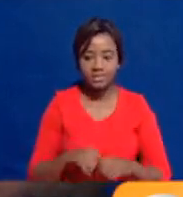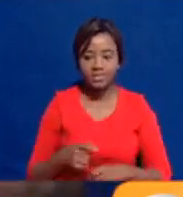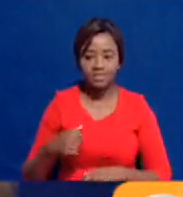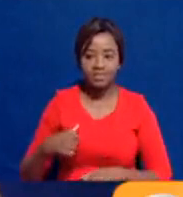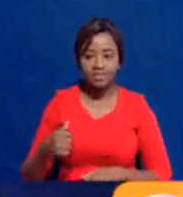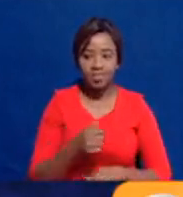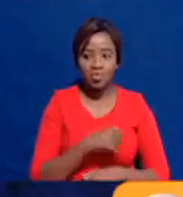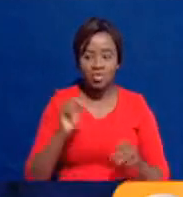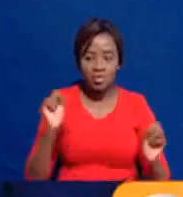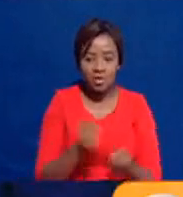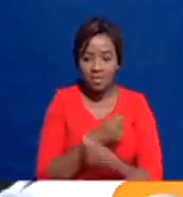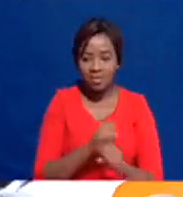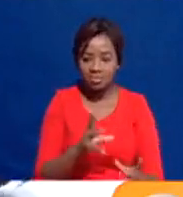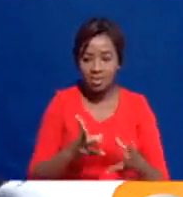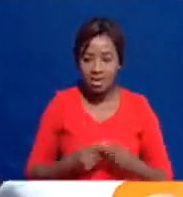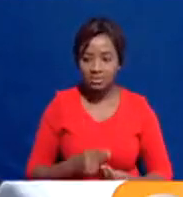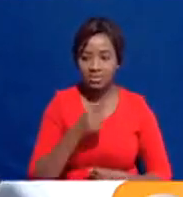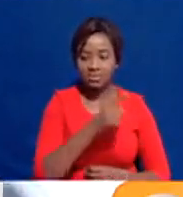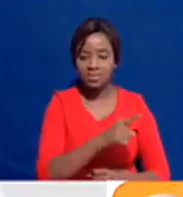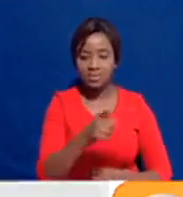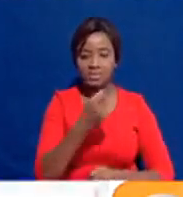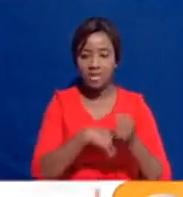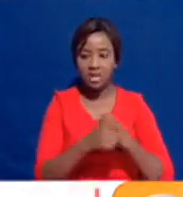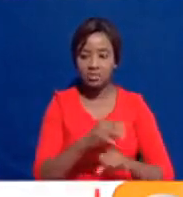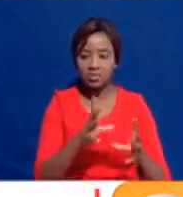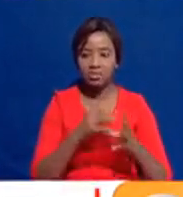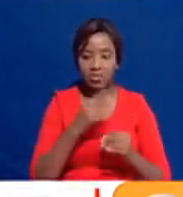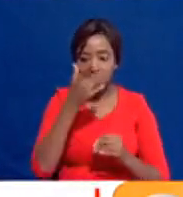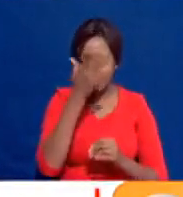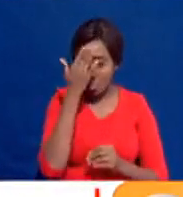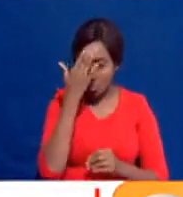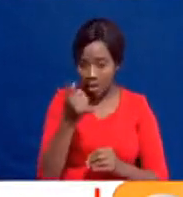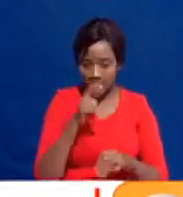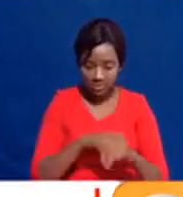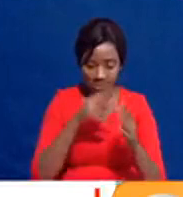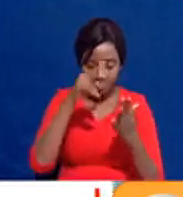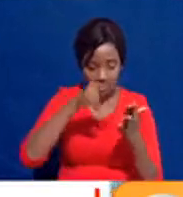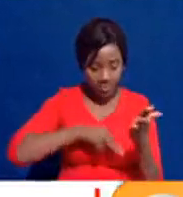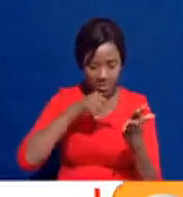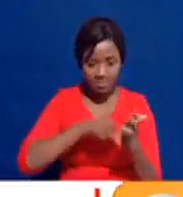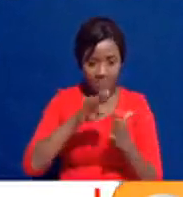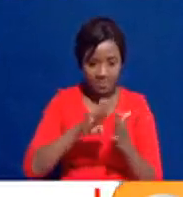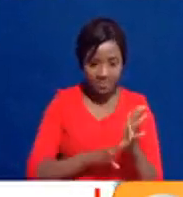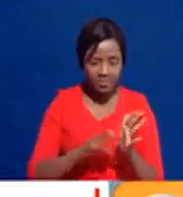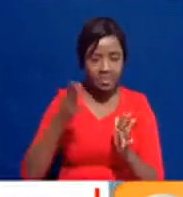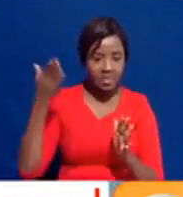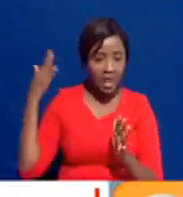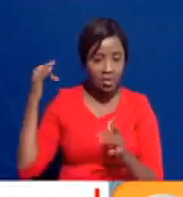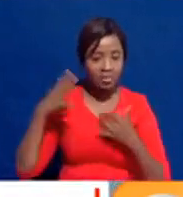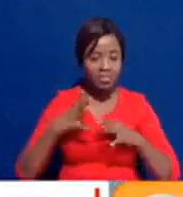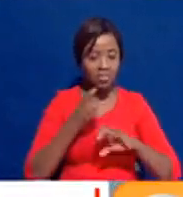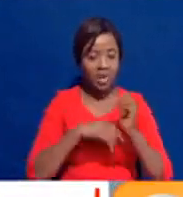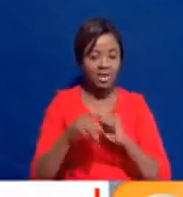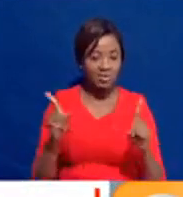cannot accept those kind of acts to be accepted, because when we read the Bible, when people in those early days behaved that